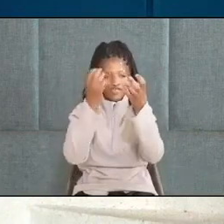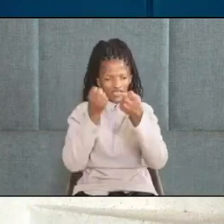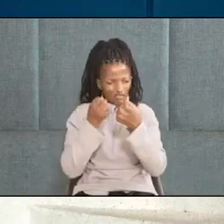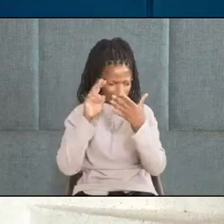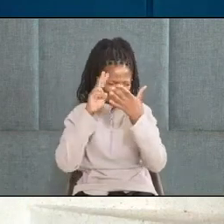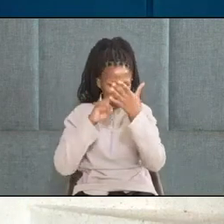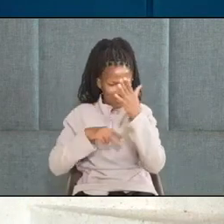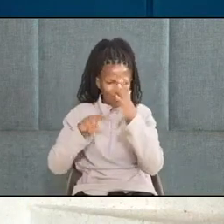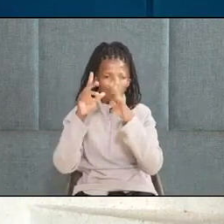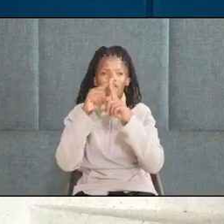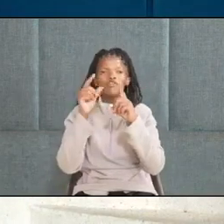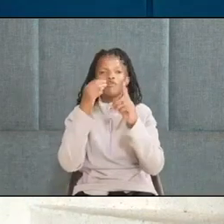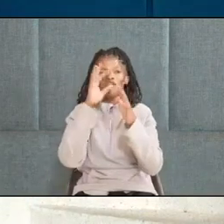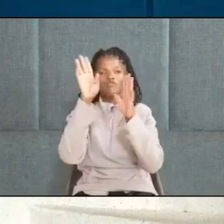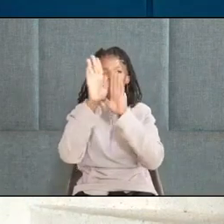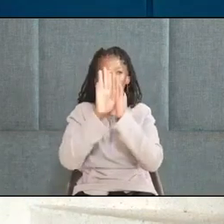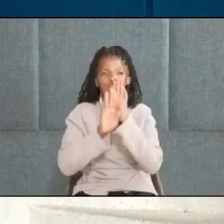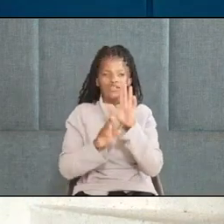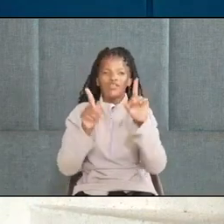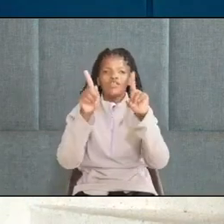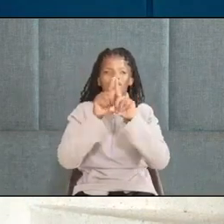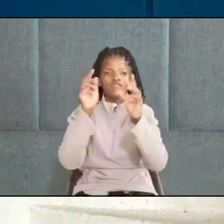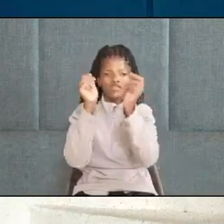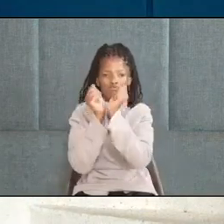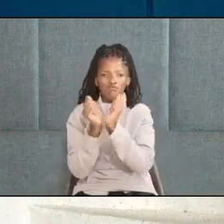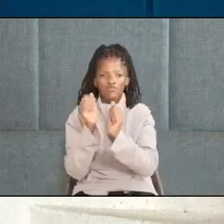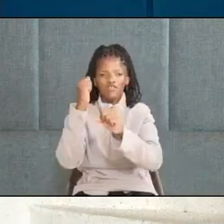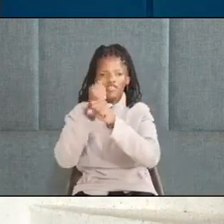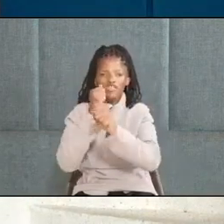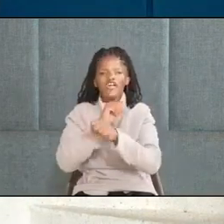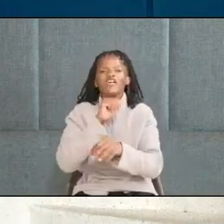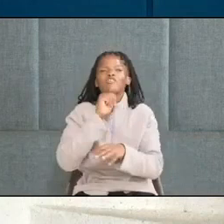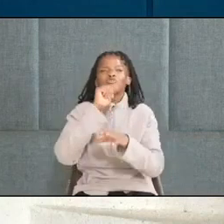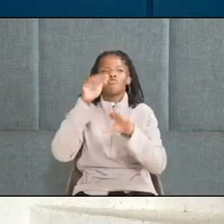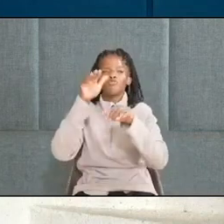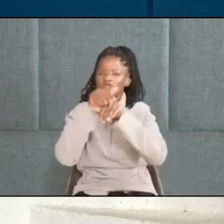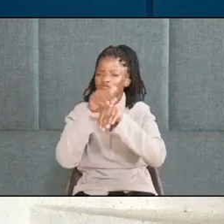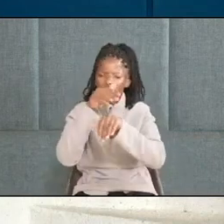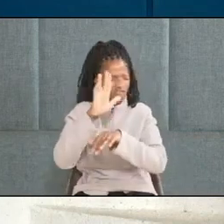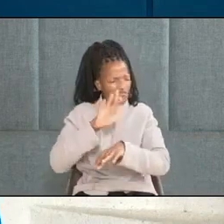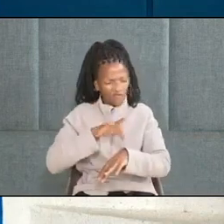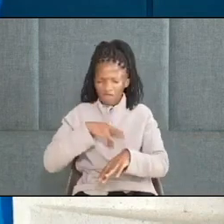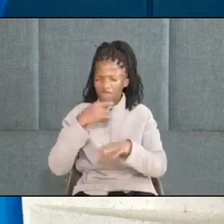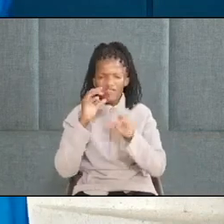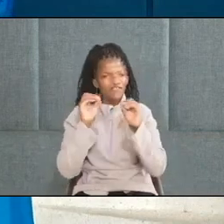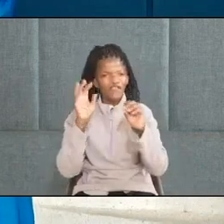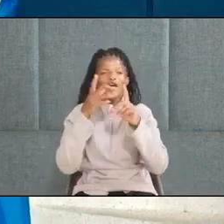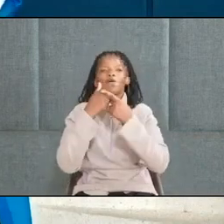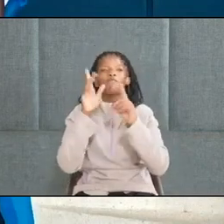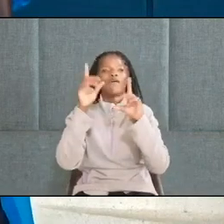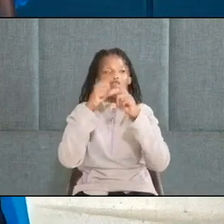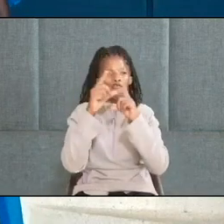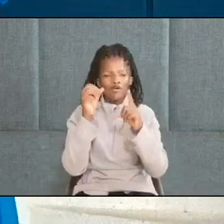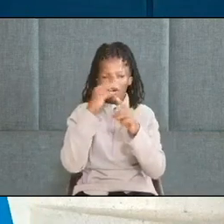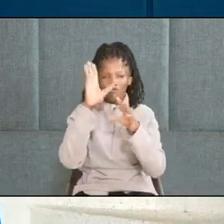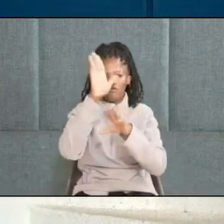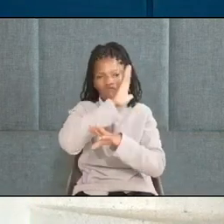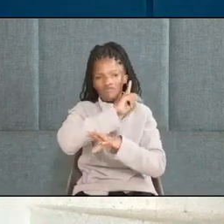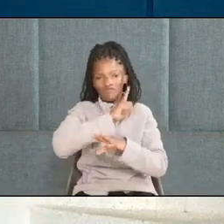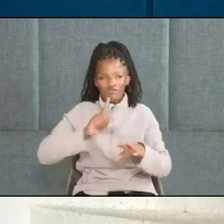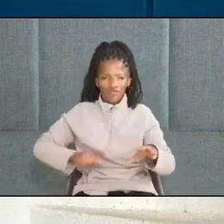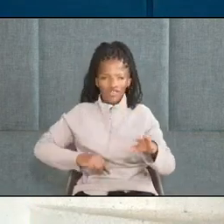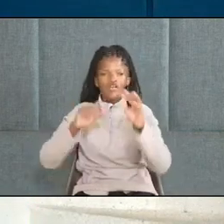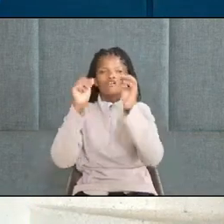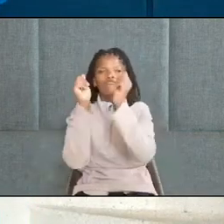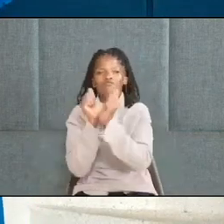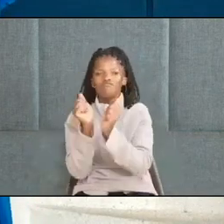the Word of God, just like Paul did. He did not follow his own feelings, but the Word of God. Paul, is